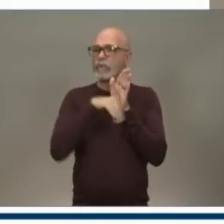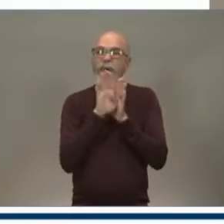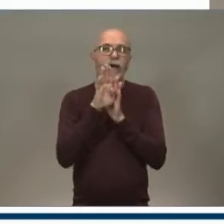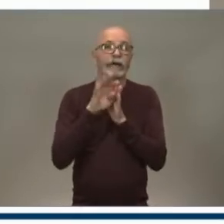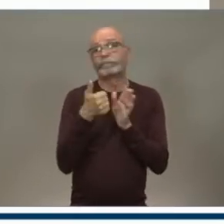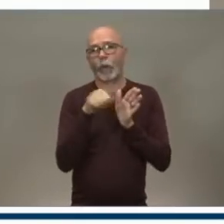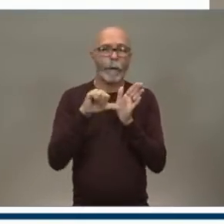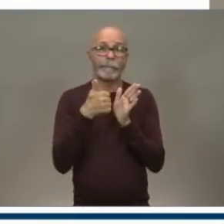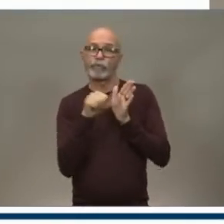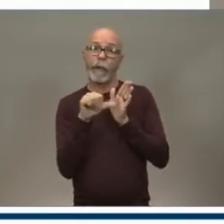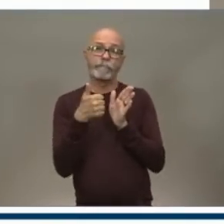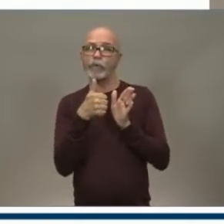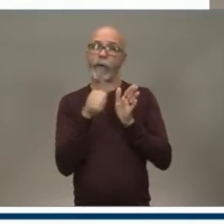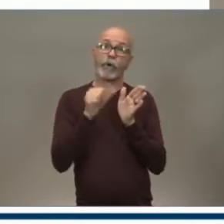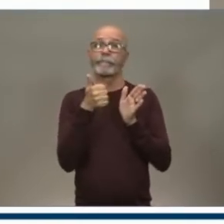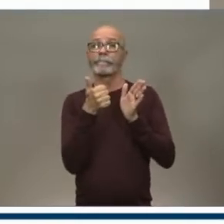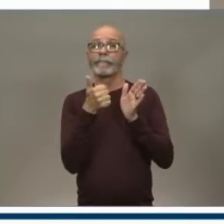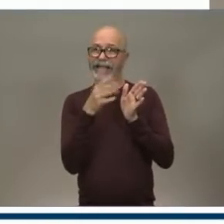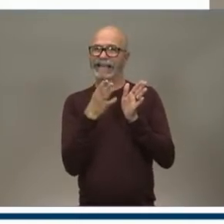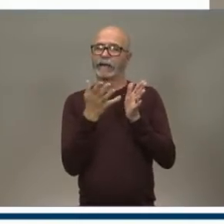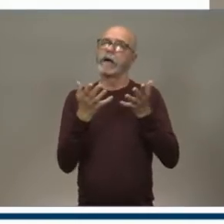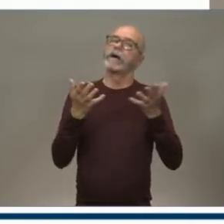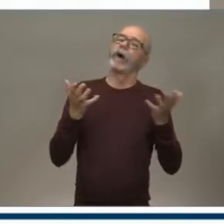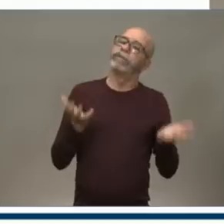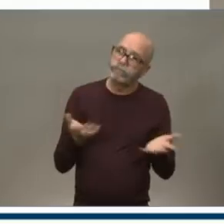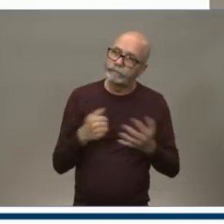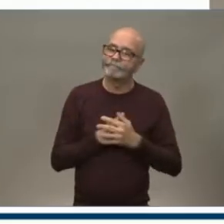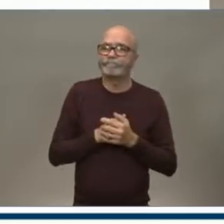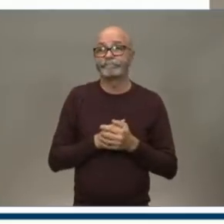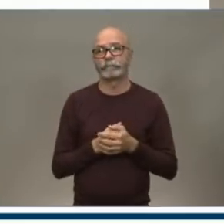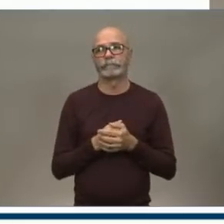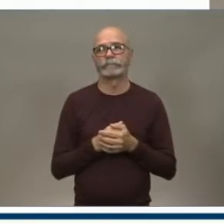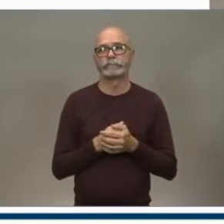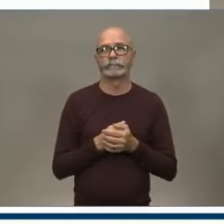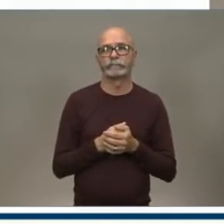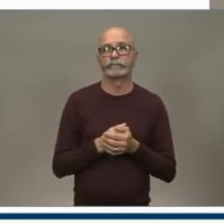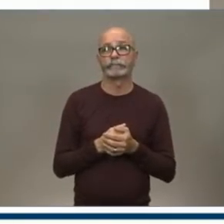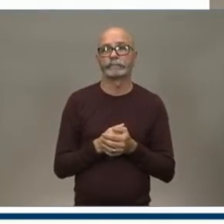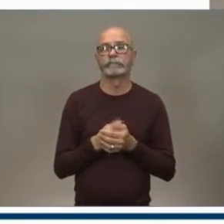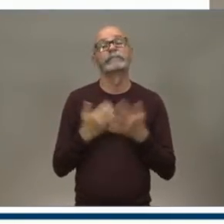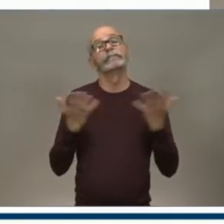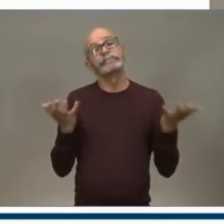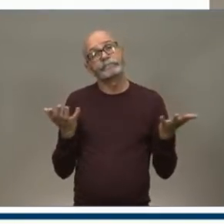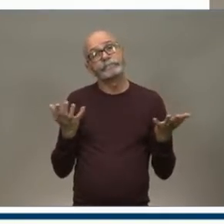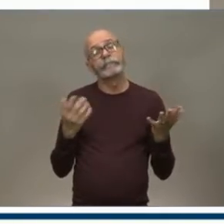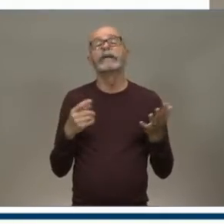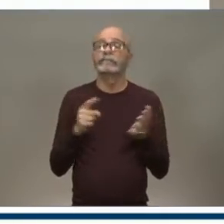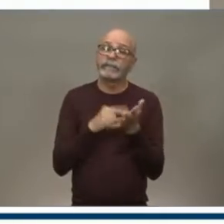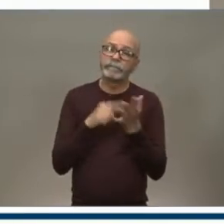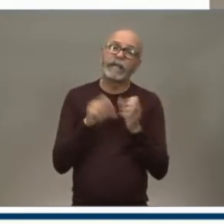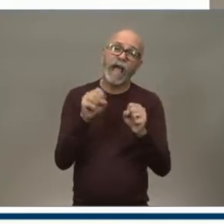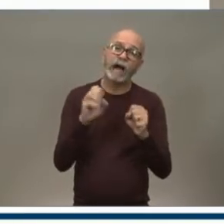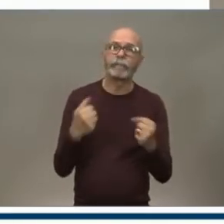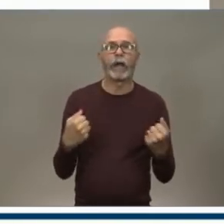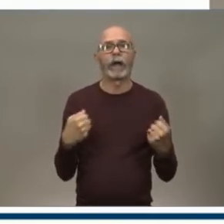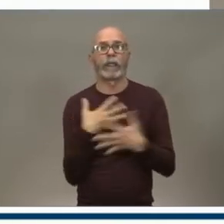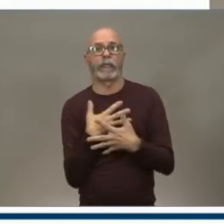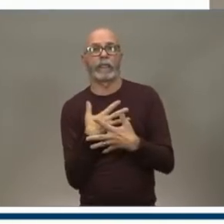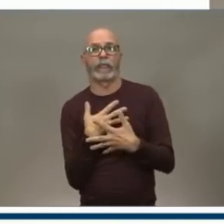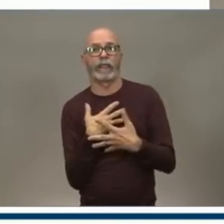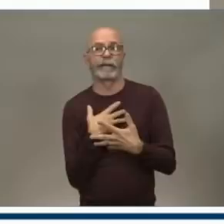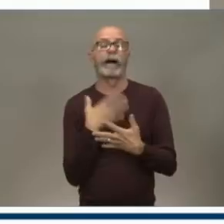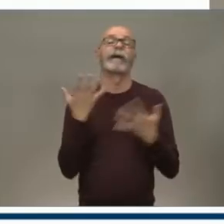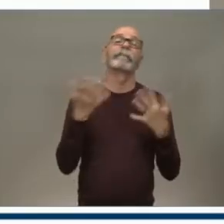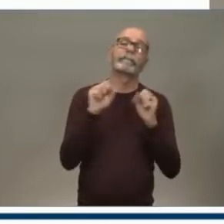take on the roller coaster. Some are going to be more gentle than others, depending on what choices we collectively make. We